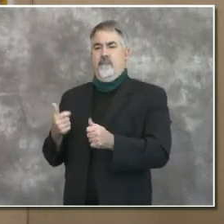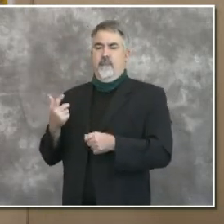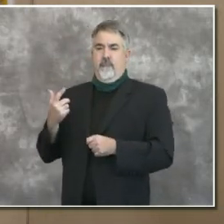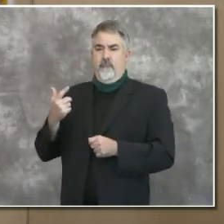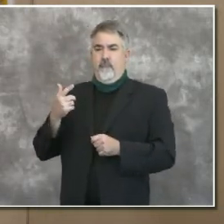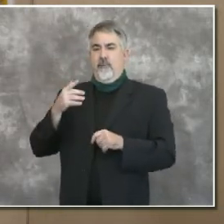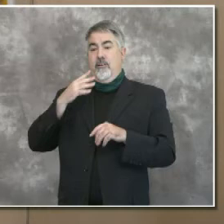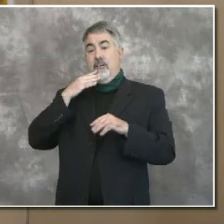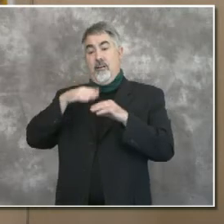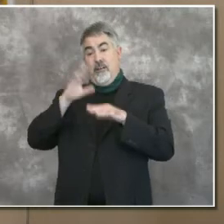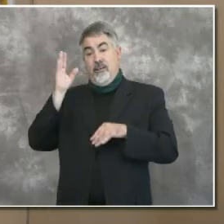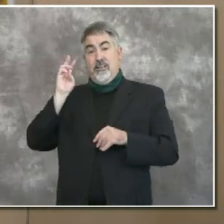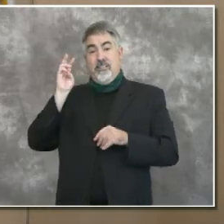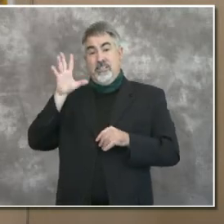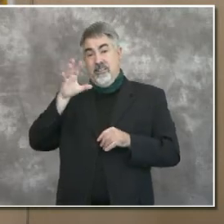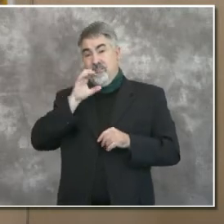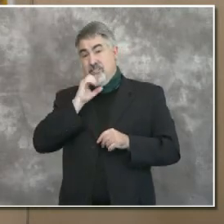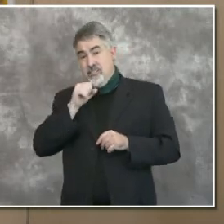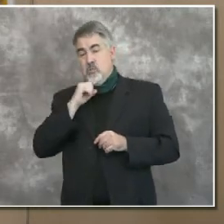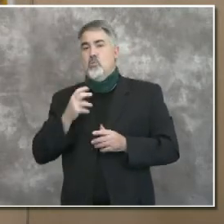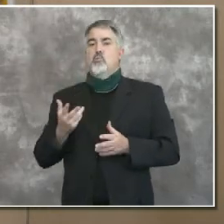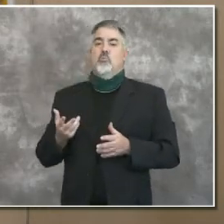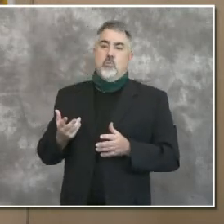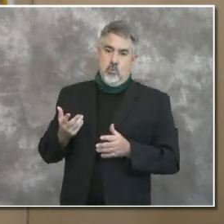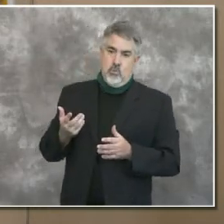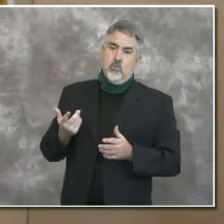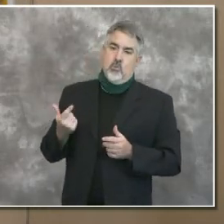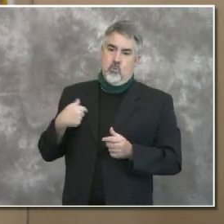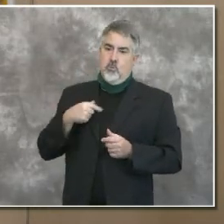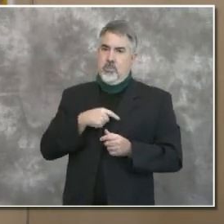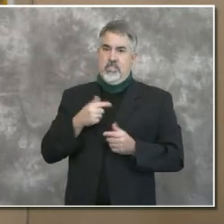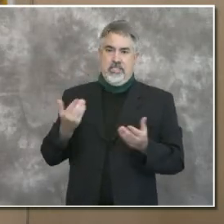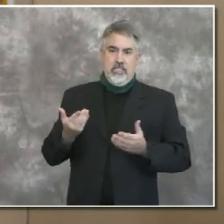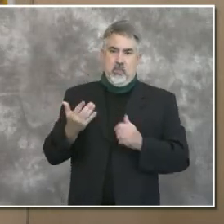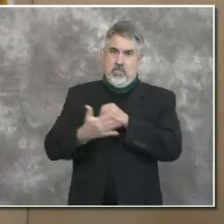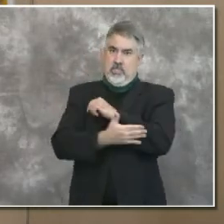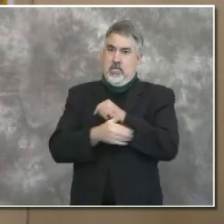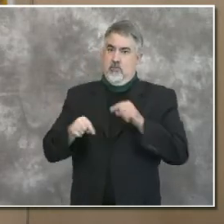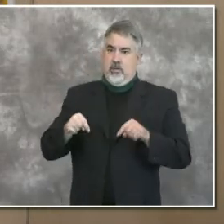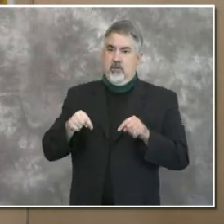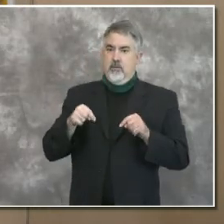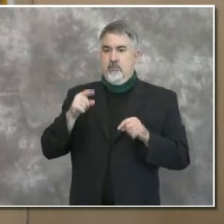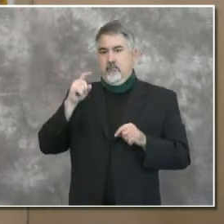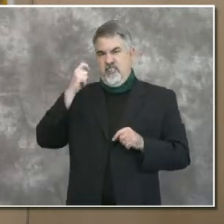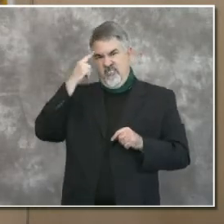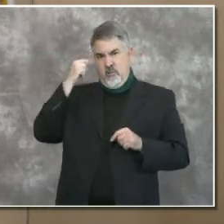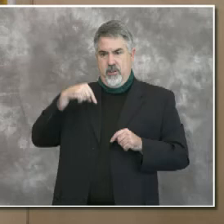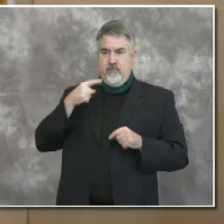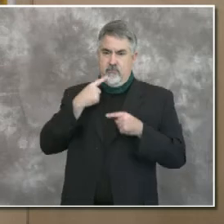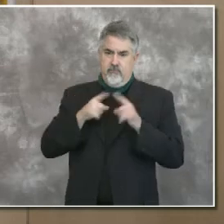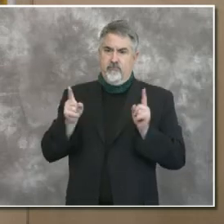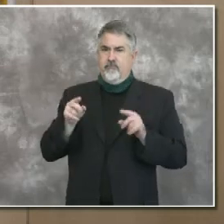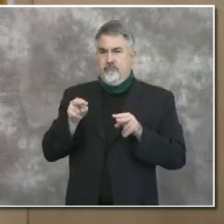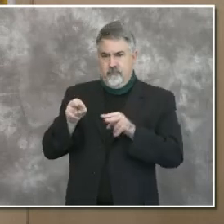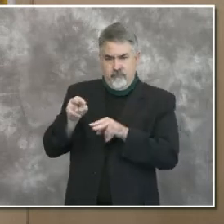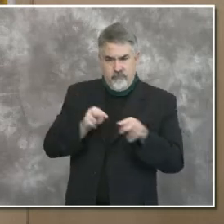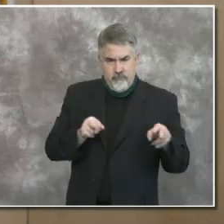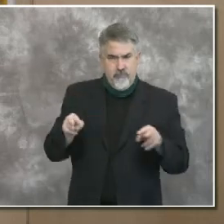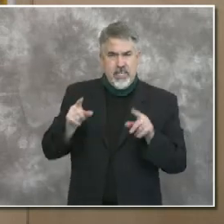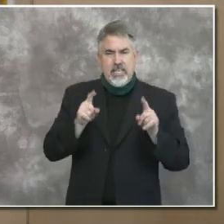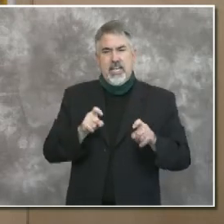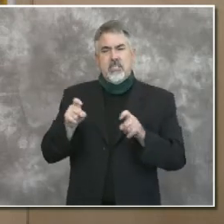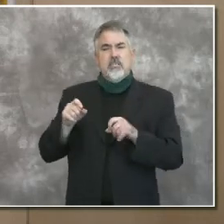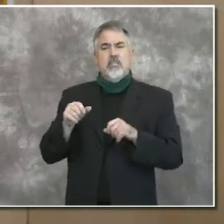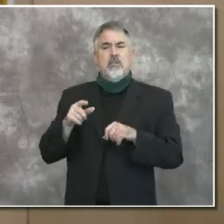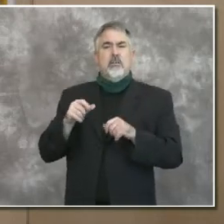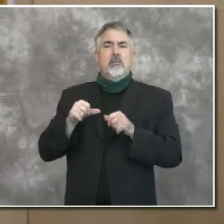age. And then we, as in the county government, is looking at testing long-term care